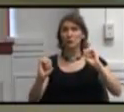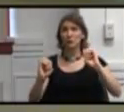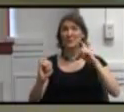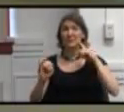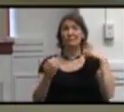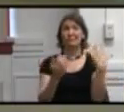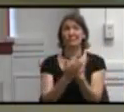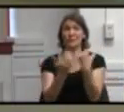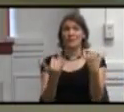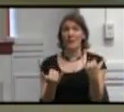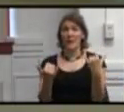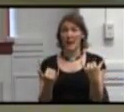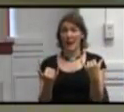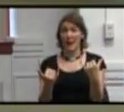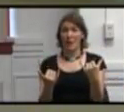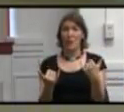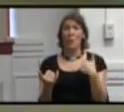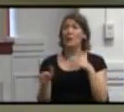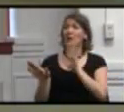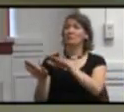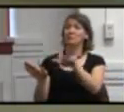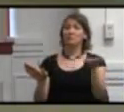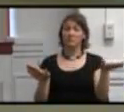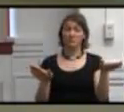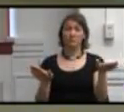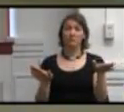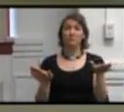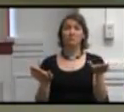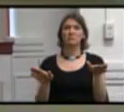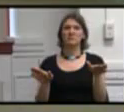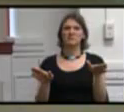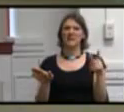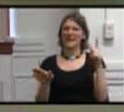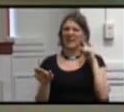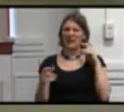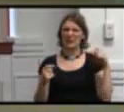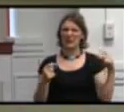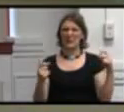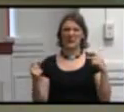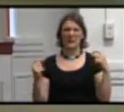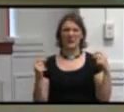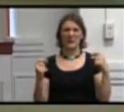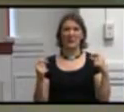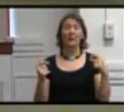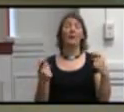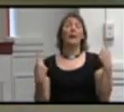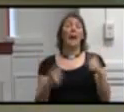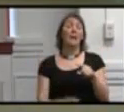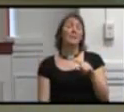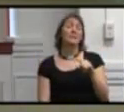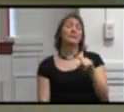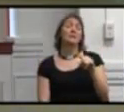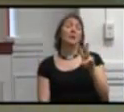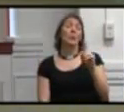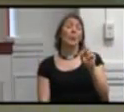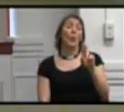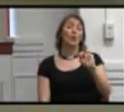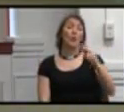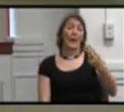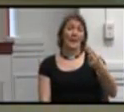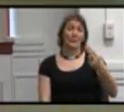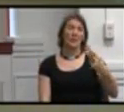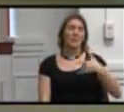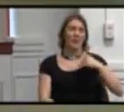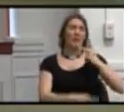it very quickly. We solicited a quote from Southworth Milton of Warner, New Hampshire, who they also do